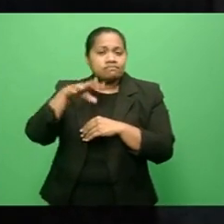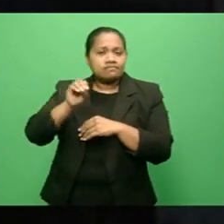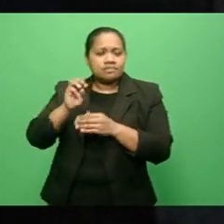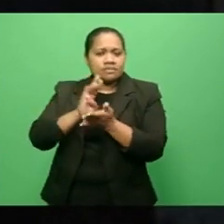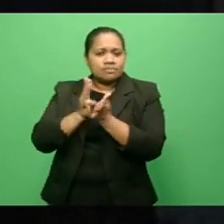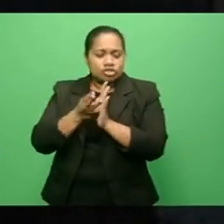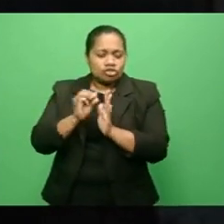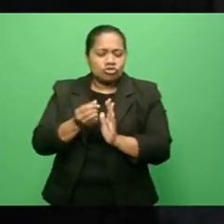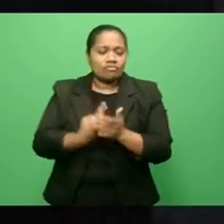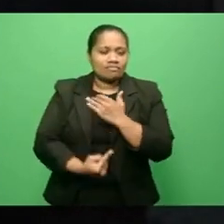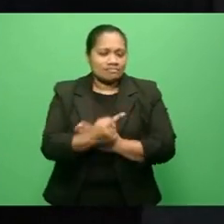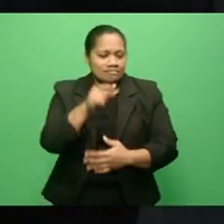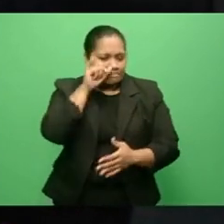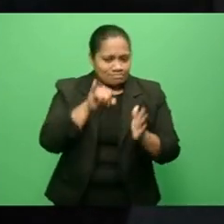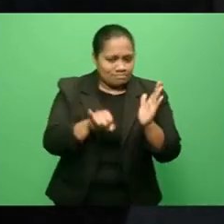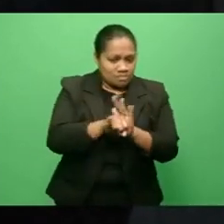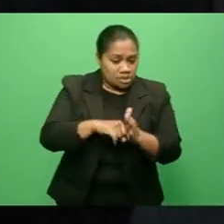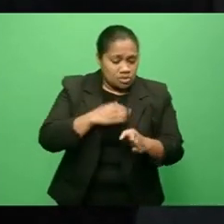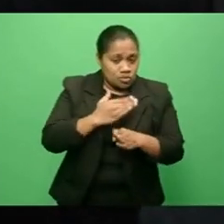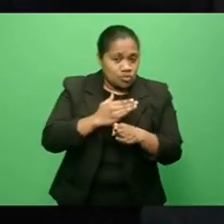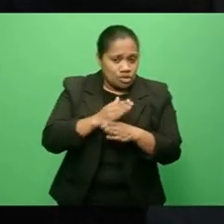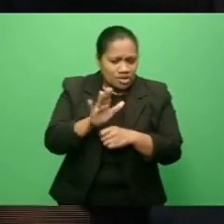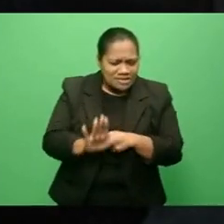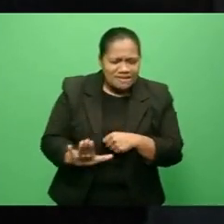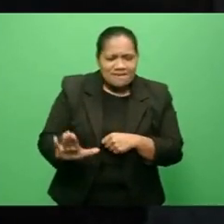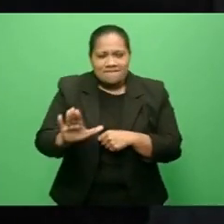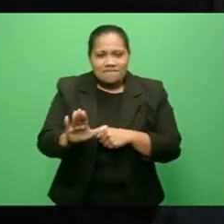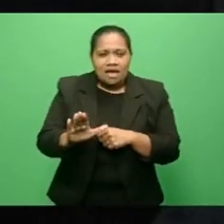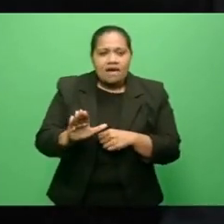areas for our coaching,